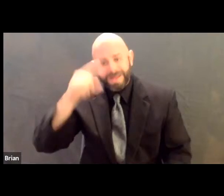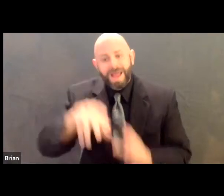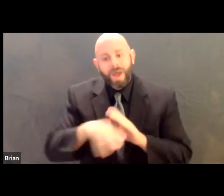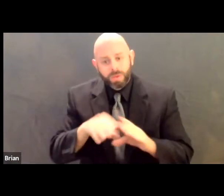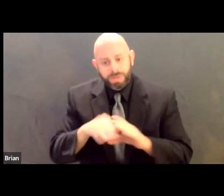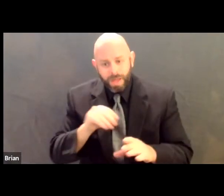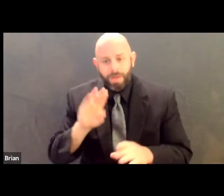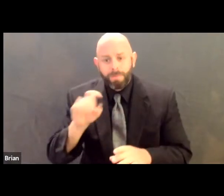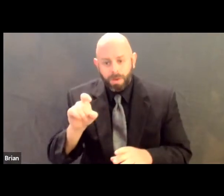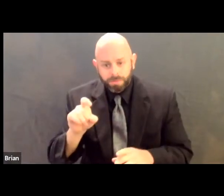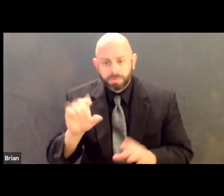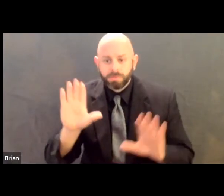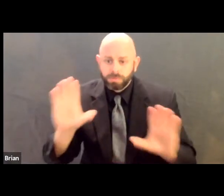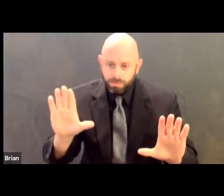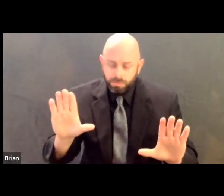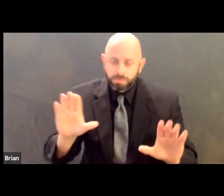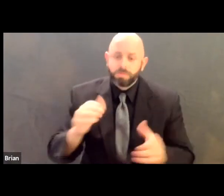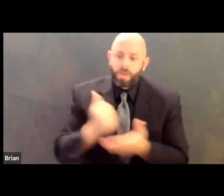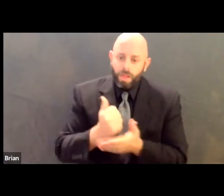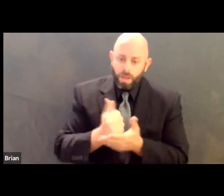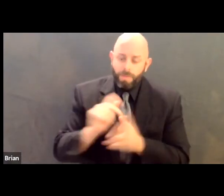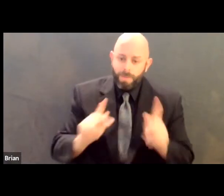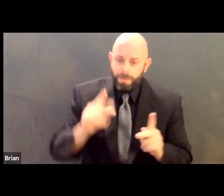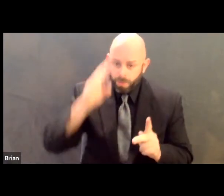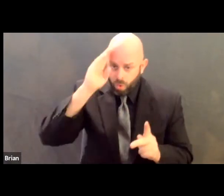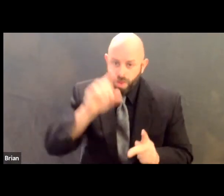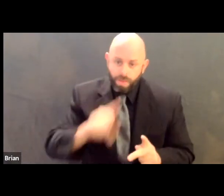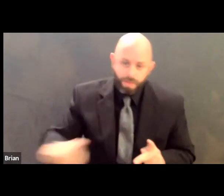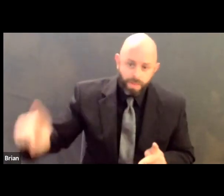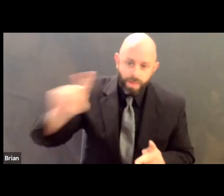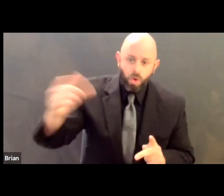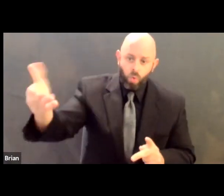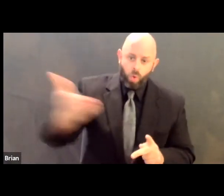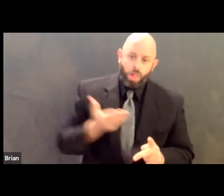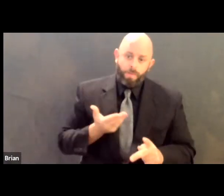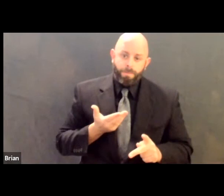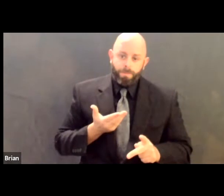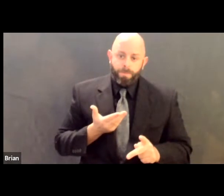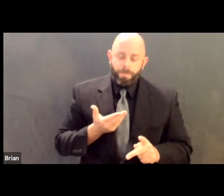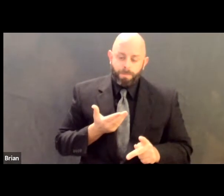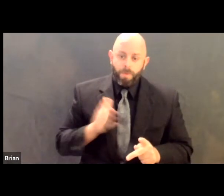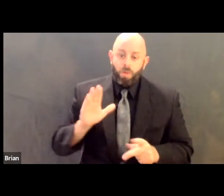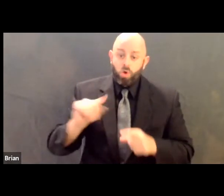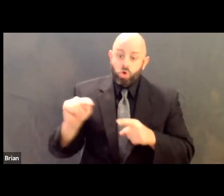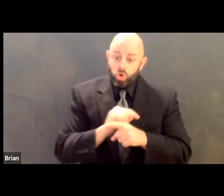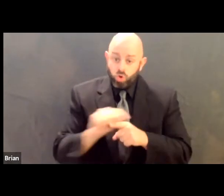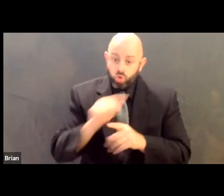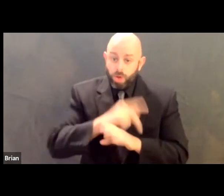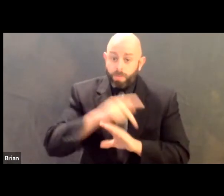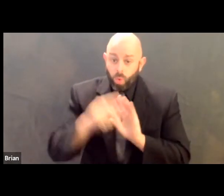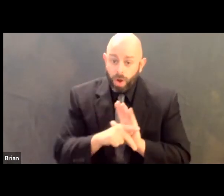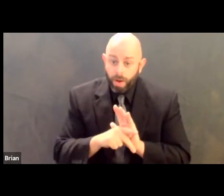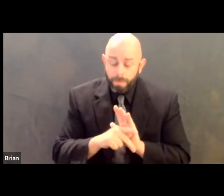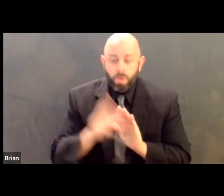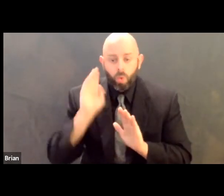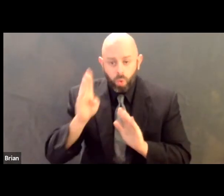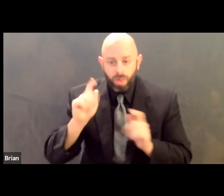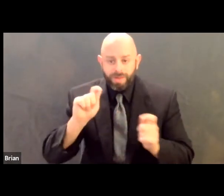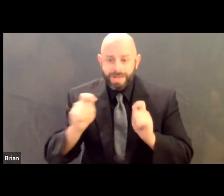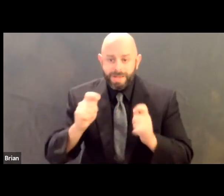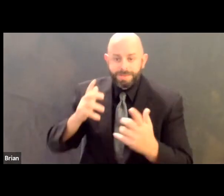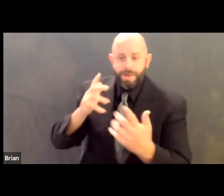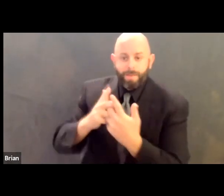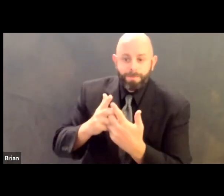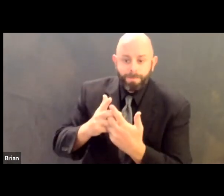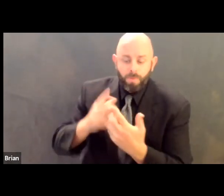the affirmative action to get people to know that they're welcome and their training program is going to be one that will be adaptable